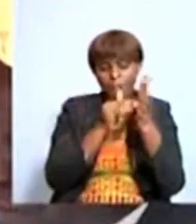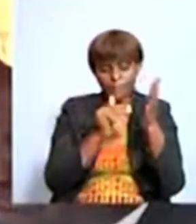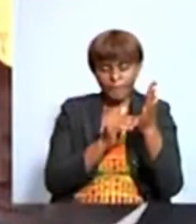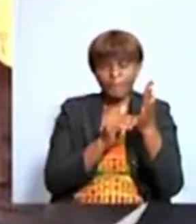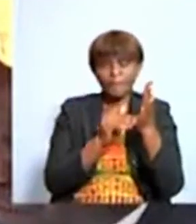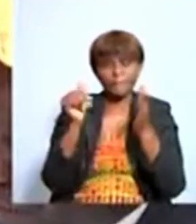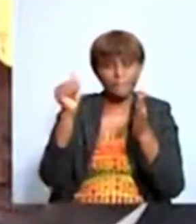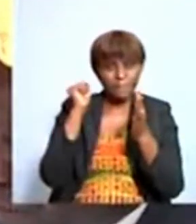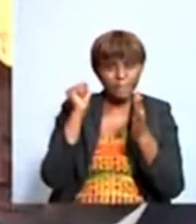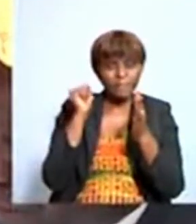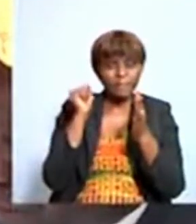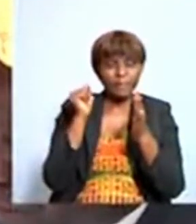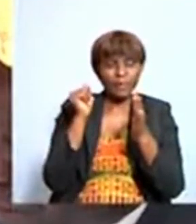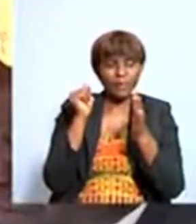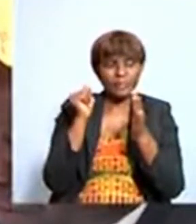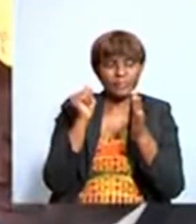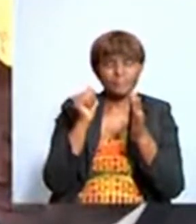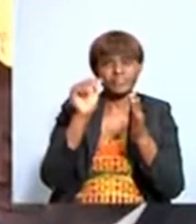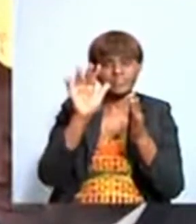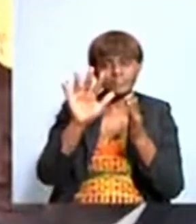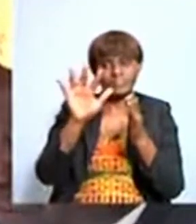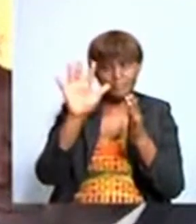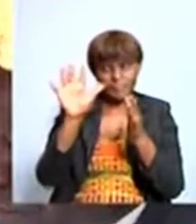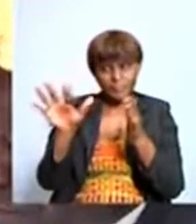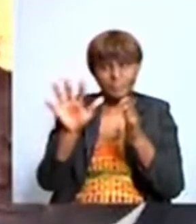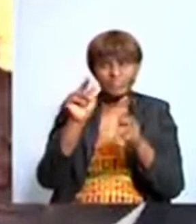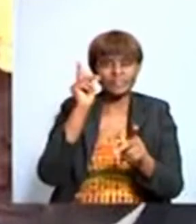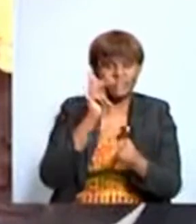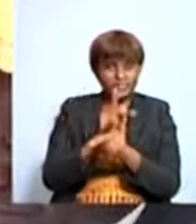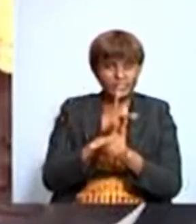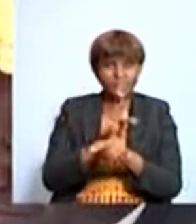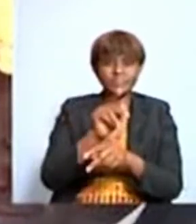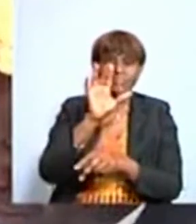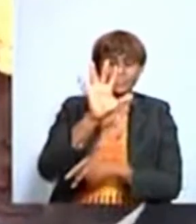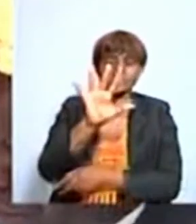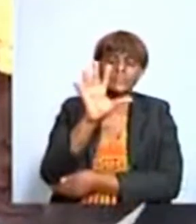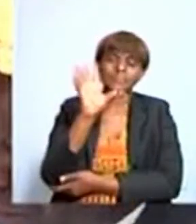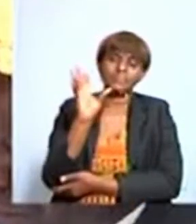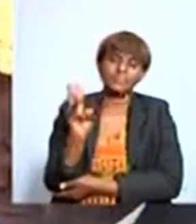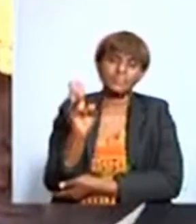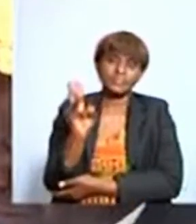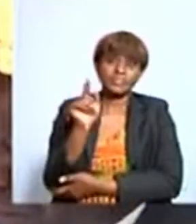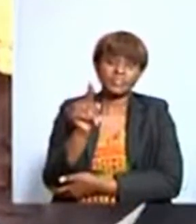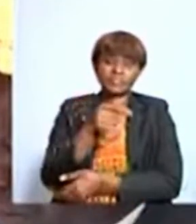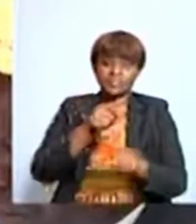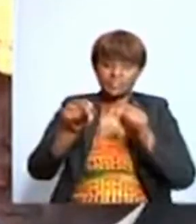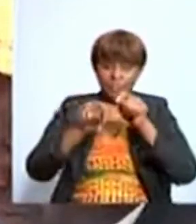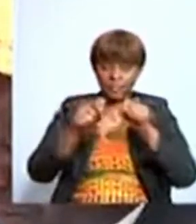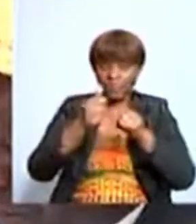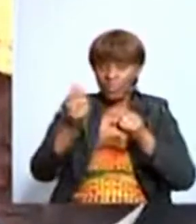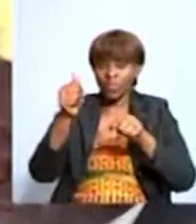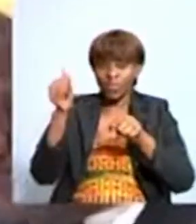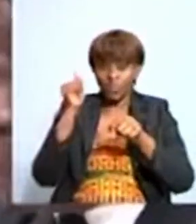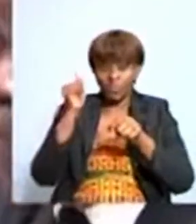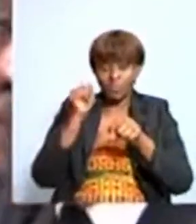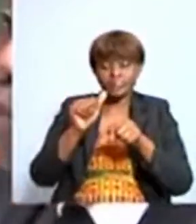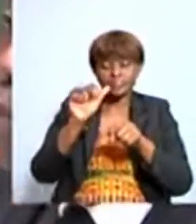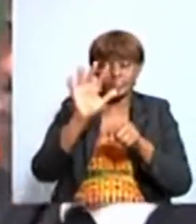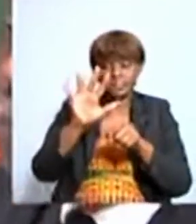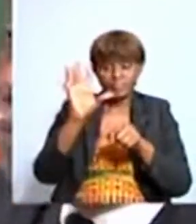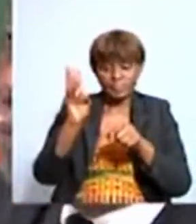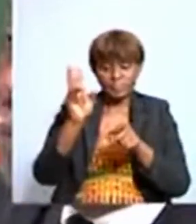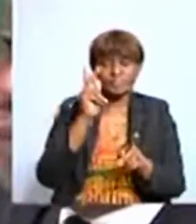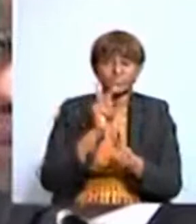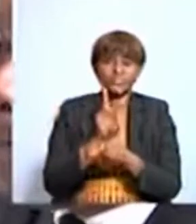any objection? Clause 55 is agreed to. Clause 66, regulations. Any debate, any objection?